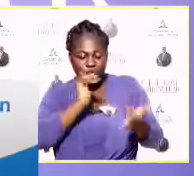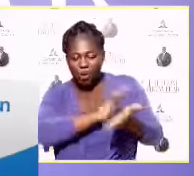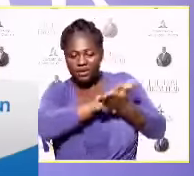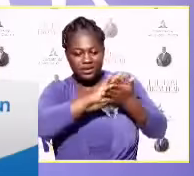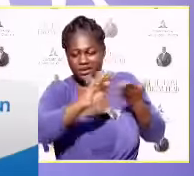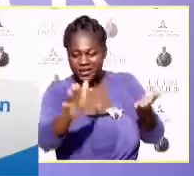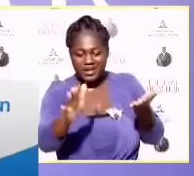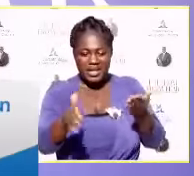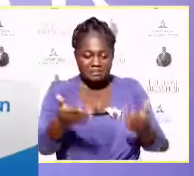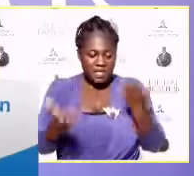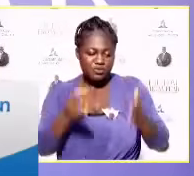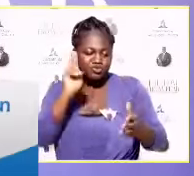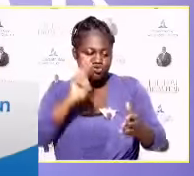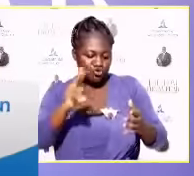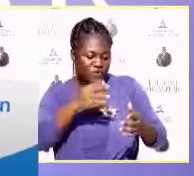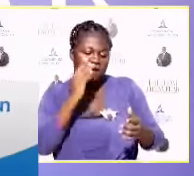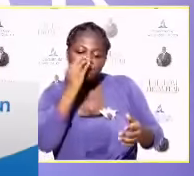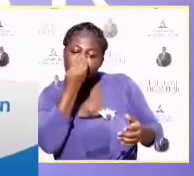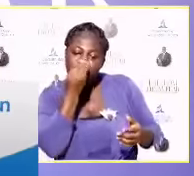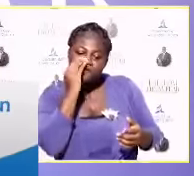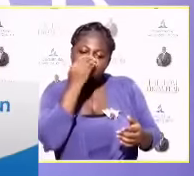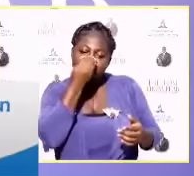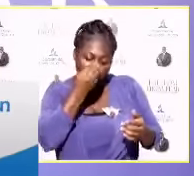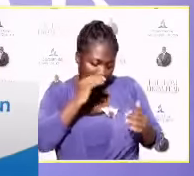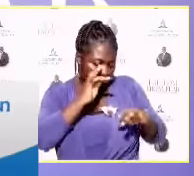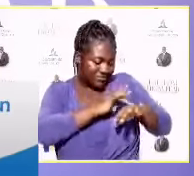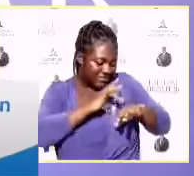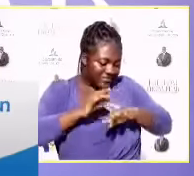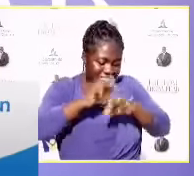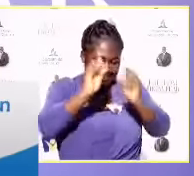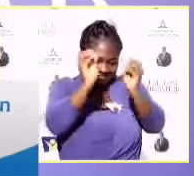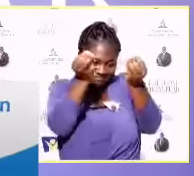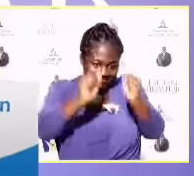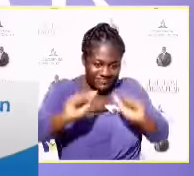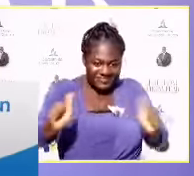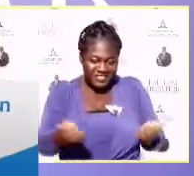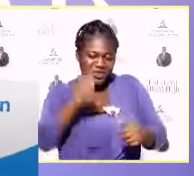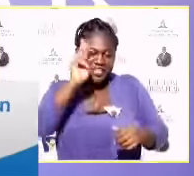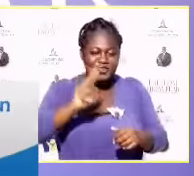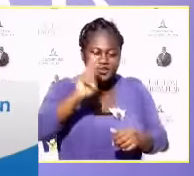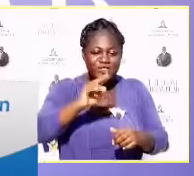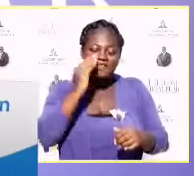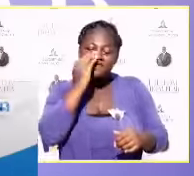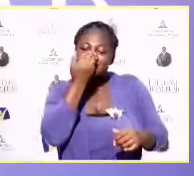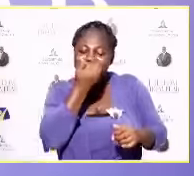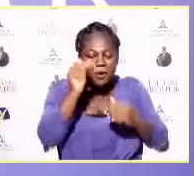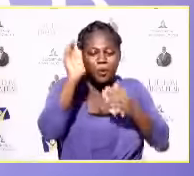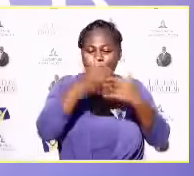the flowers, you can put all the flowers you want